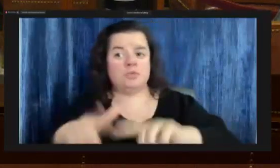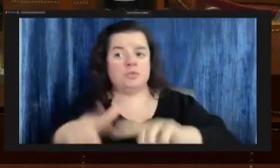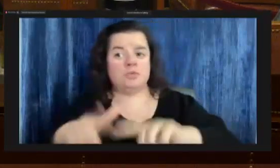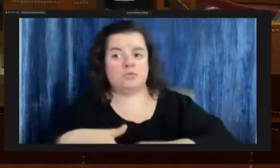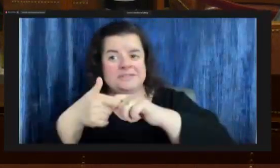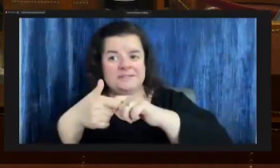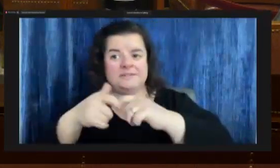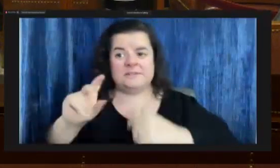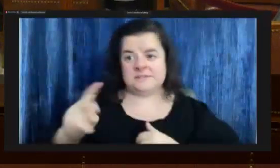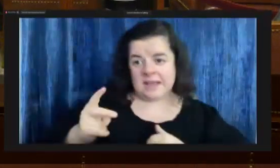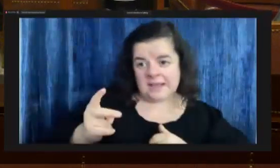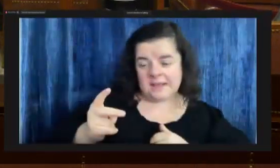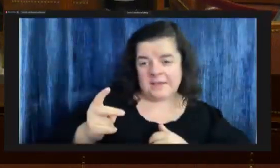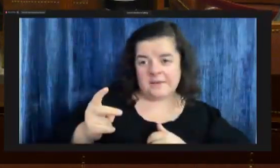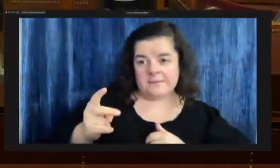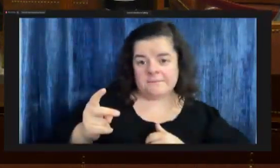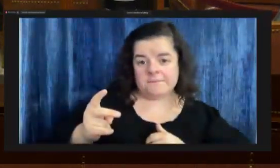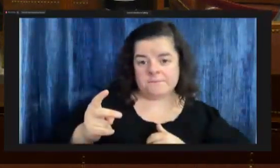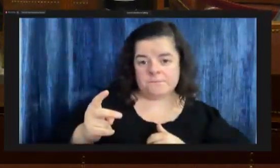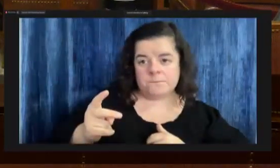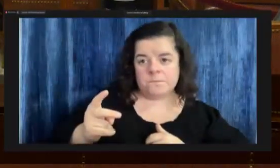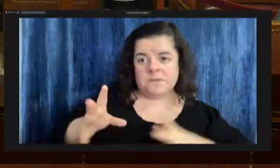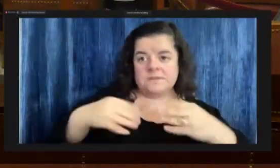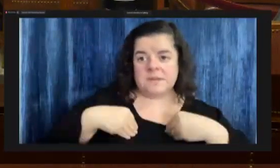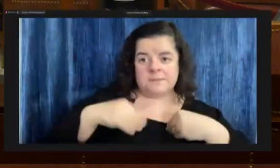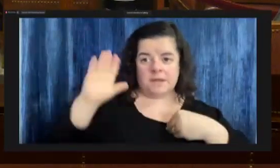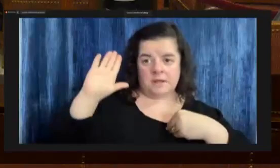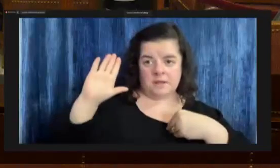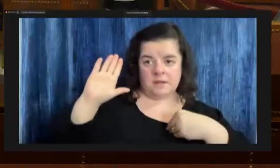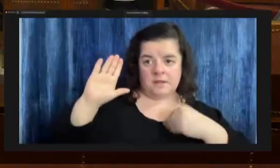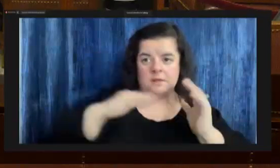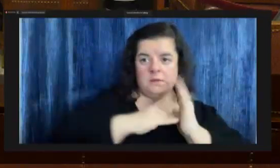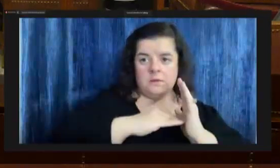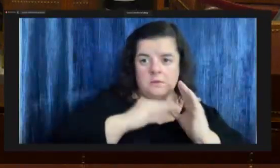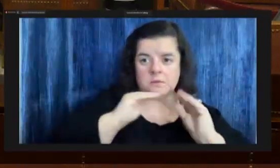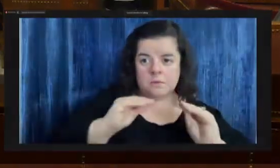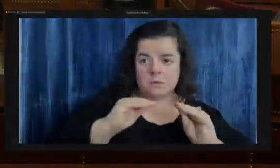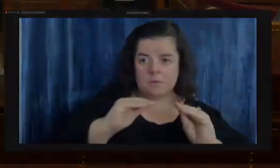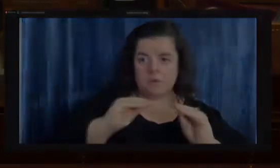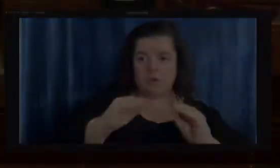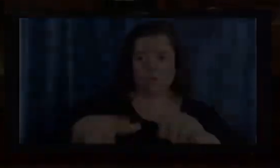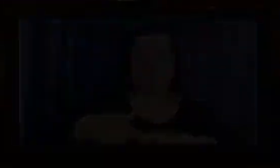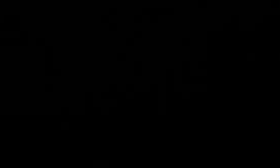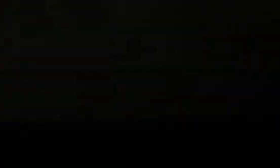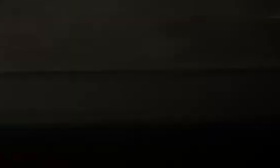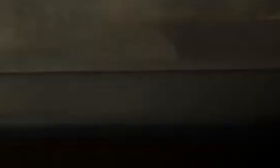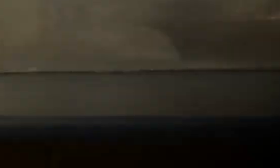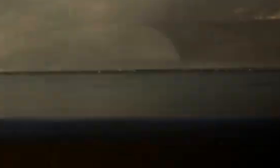Second. Yes. All those in favor say aye. Aye. Any opposed? Okay. We are in recess.